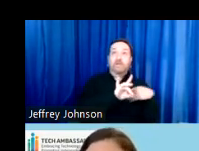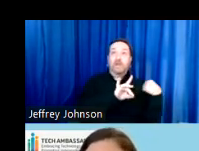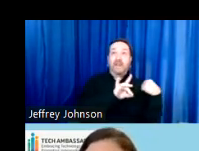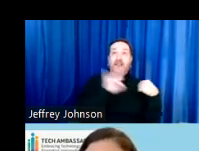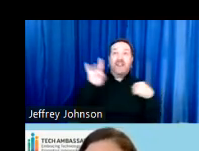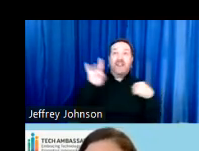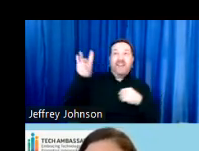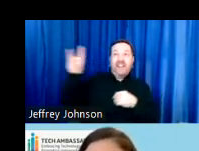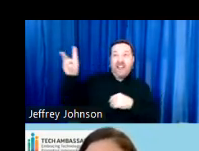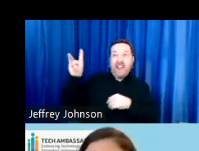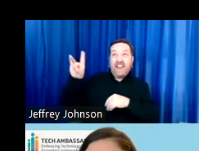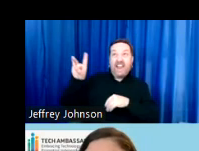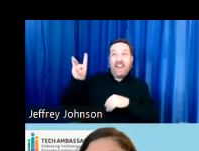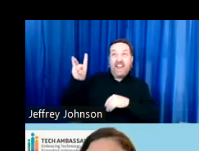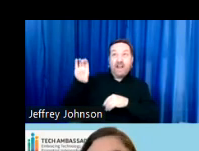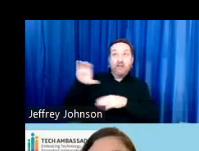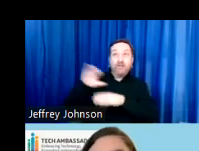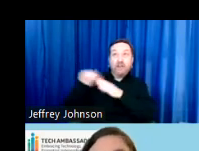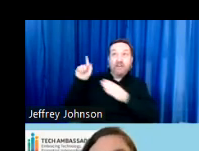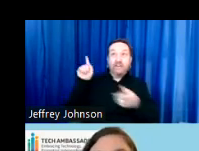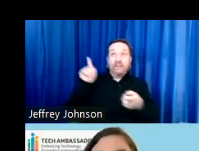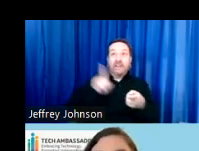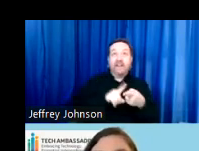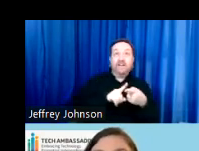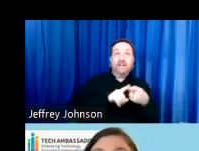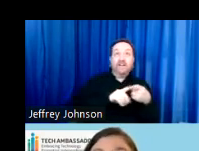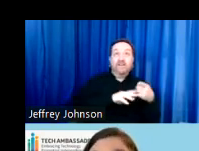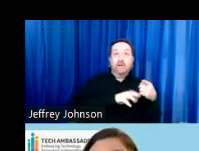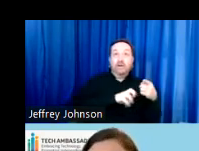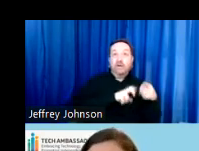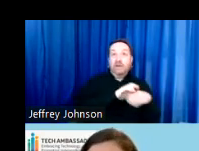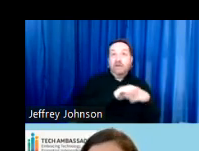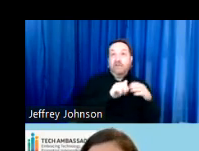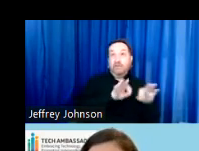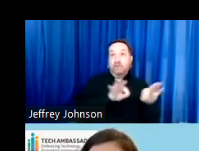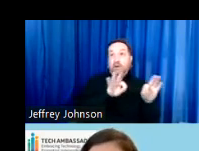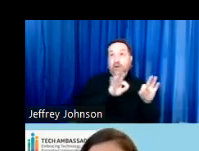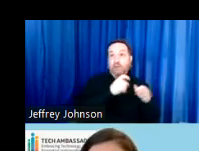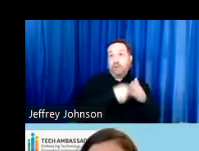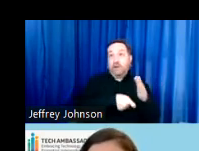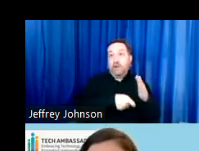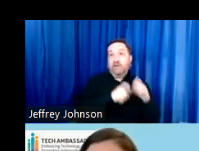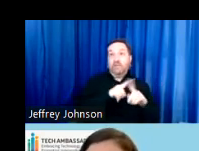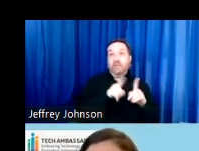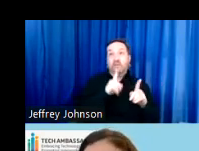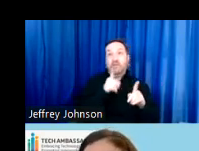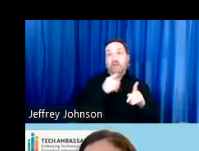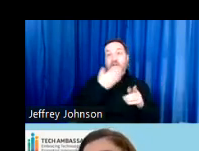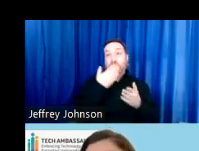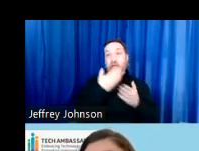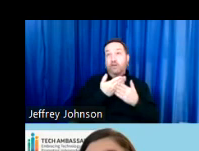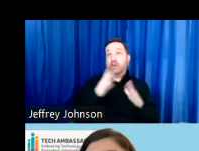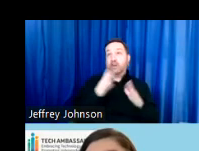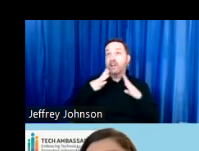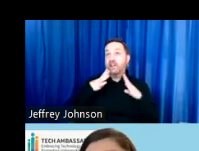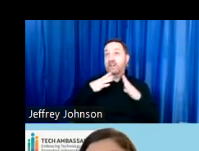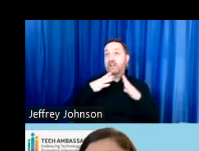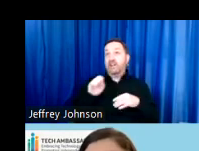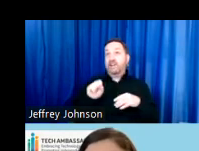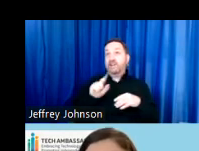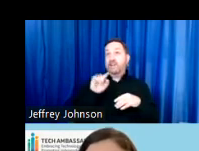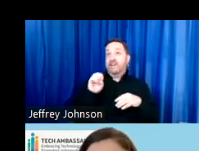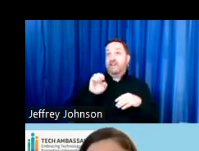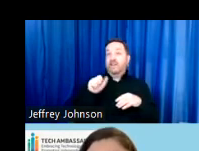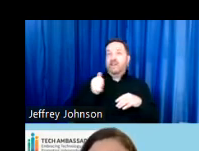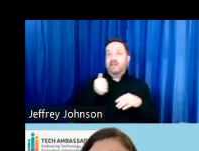to $249 in price. But there were some really great holiday deals, and I think a few of them are still out